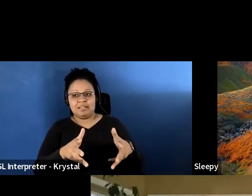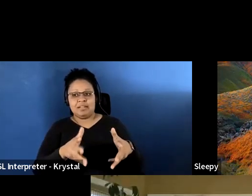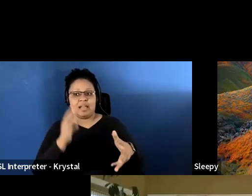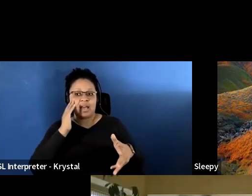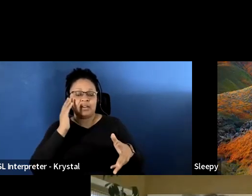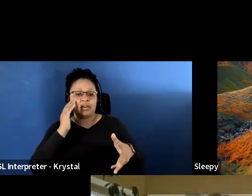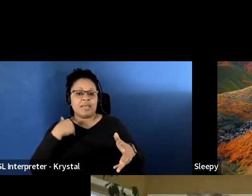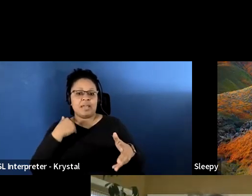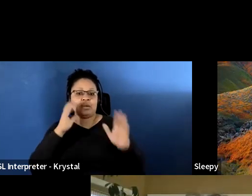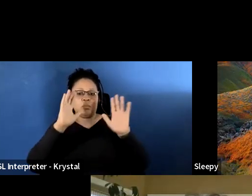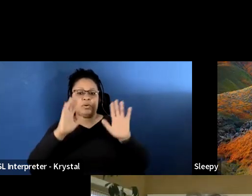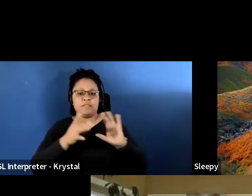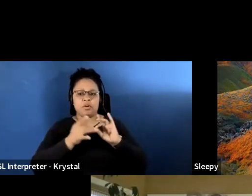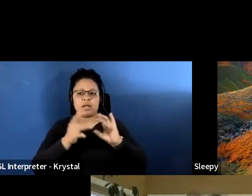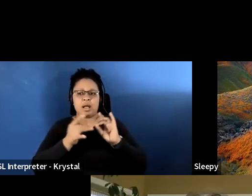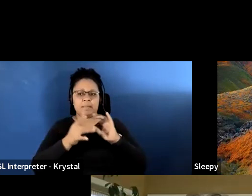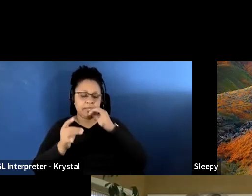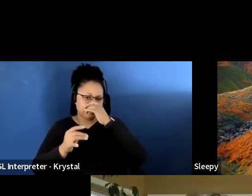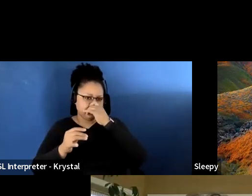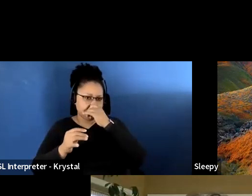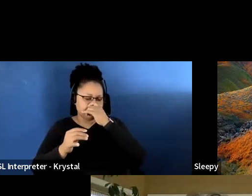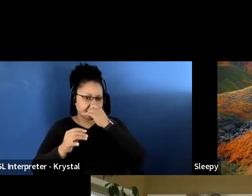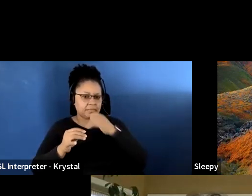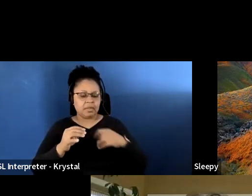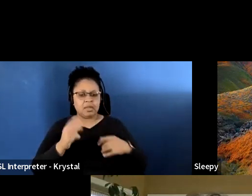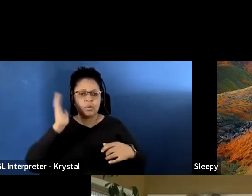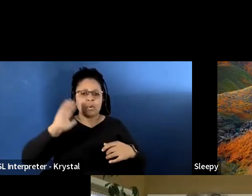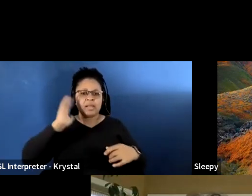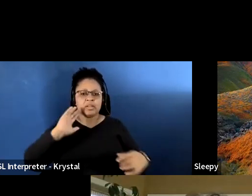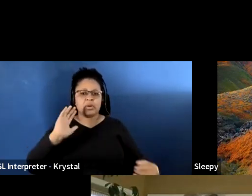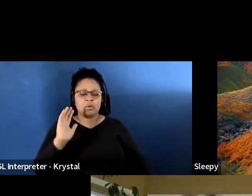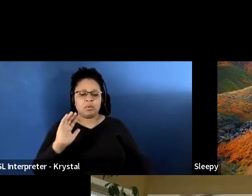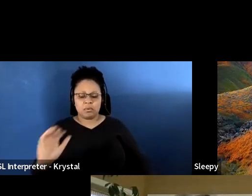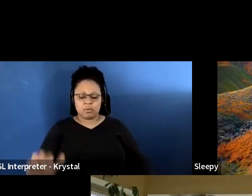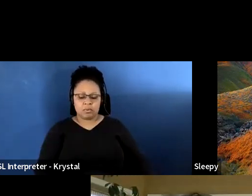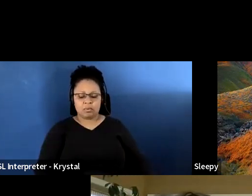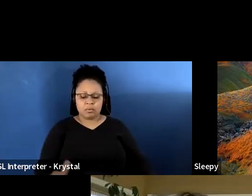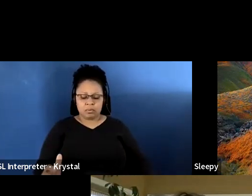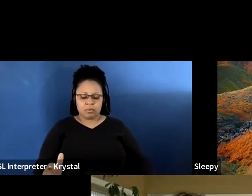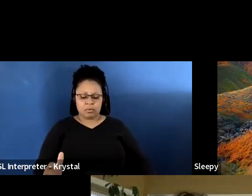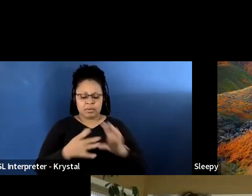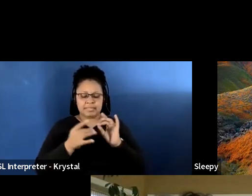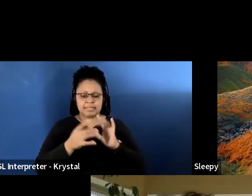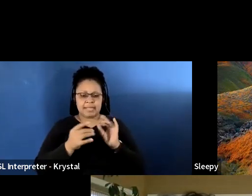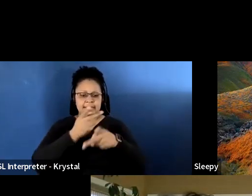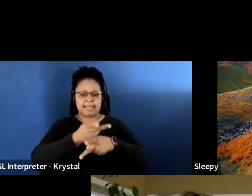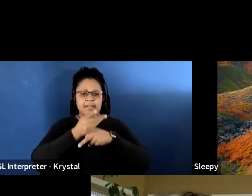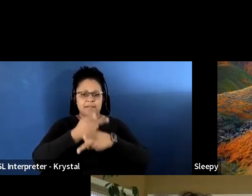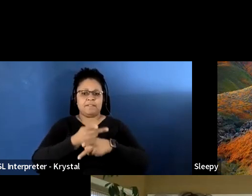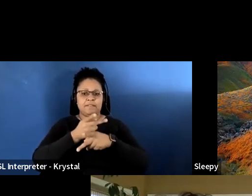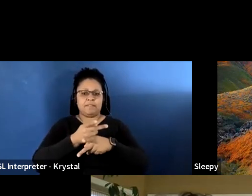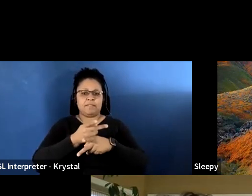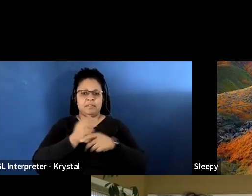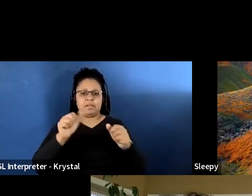we had a great comment in the chat a while ago. about taking care, how people take care of